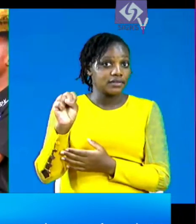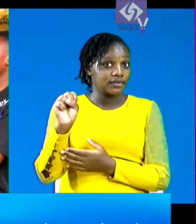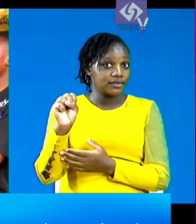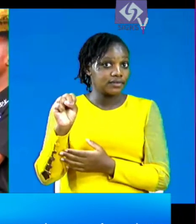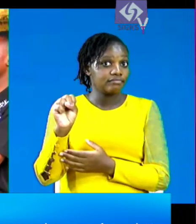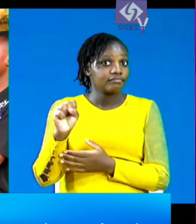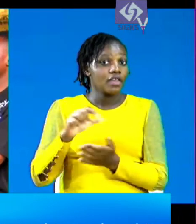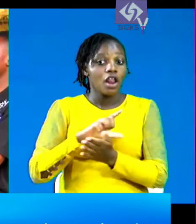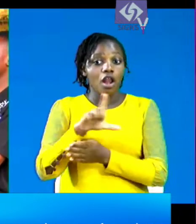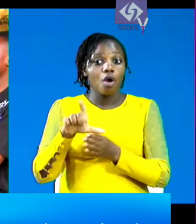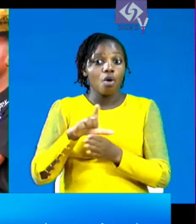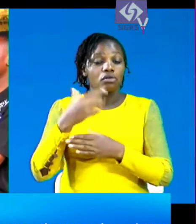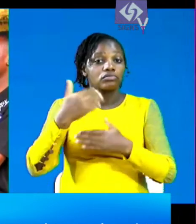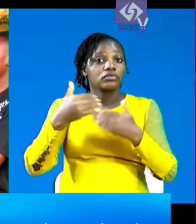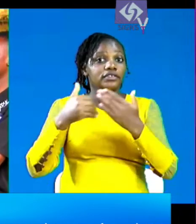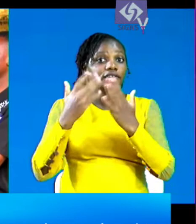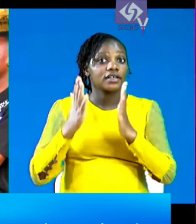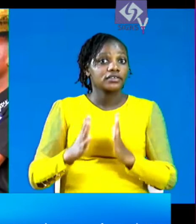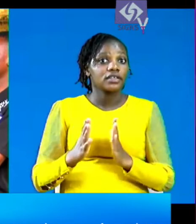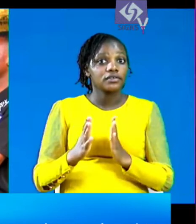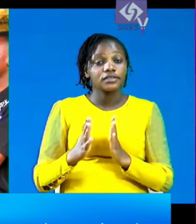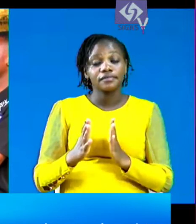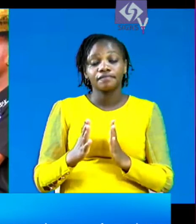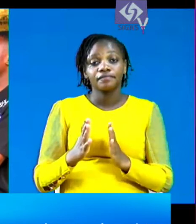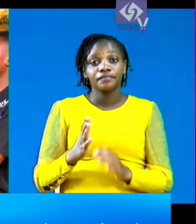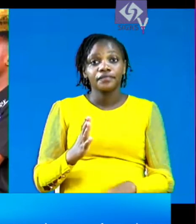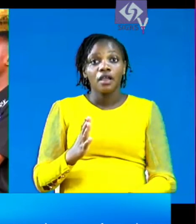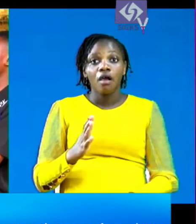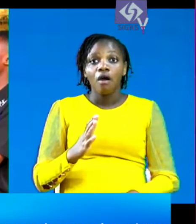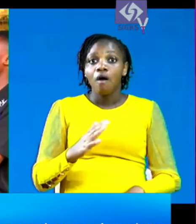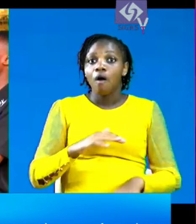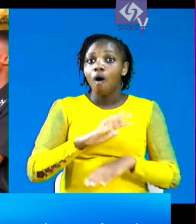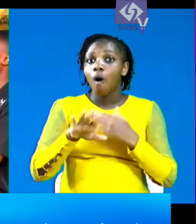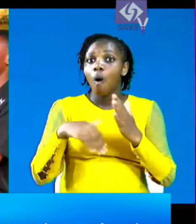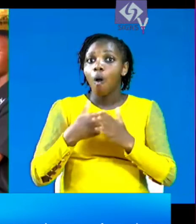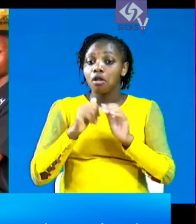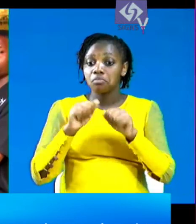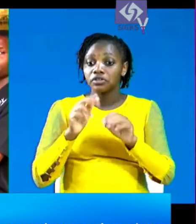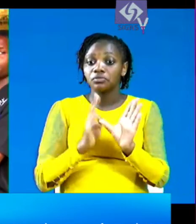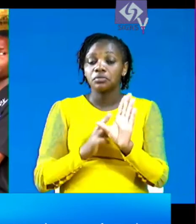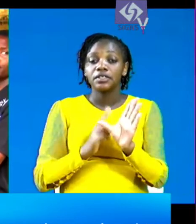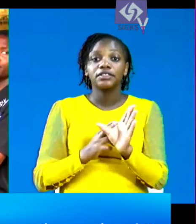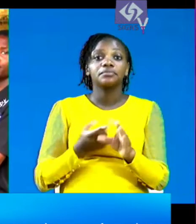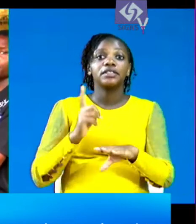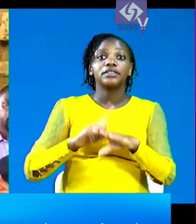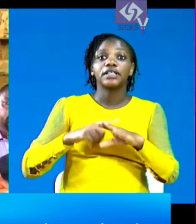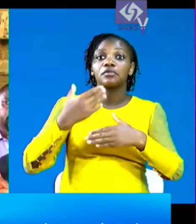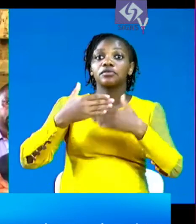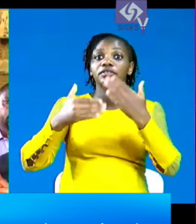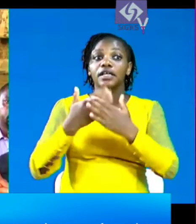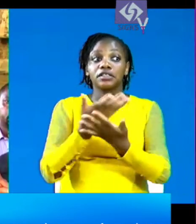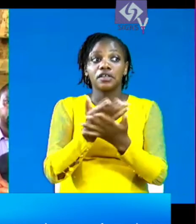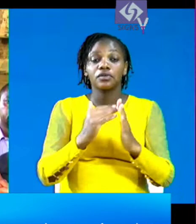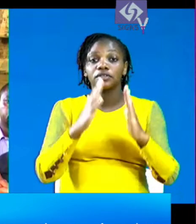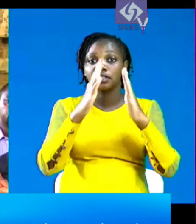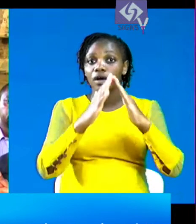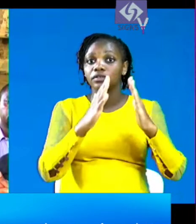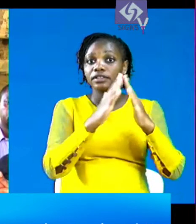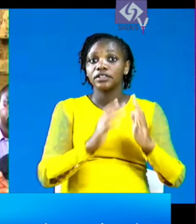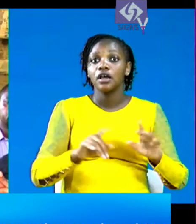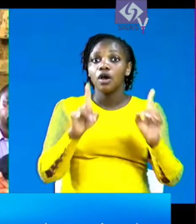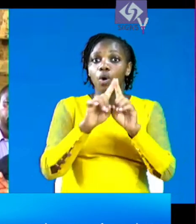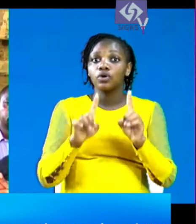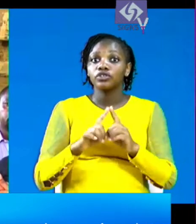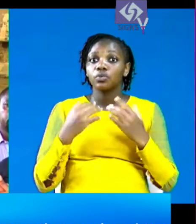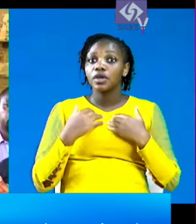contractors, masonries, carpenters are involved towards construction of those houses. We have technical persons from the